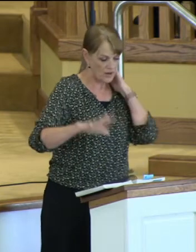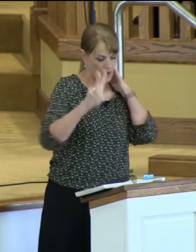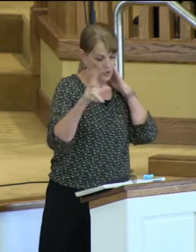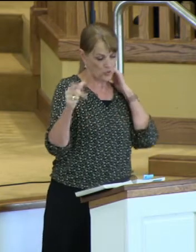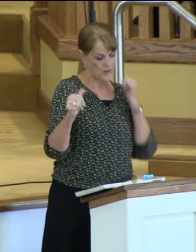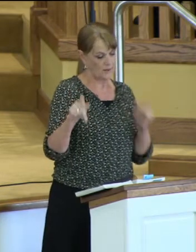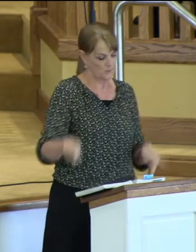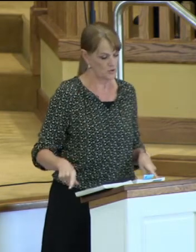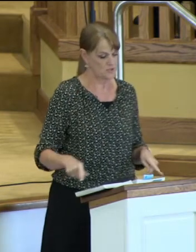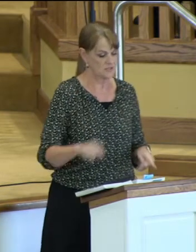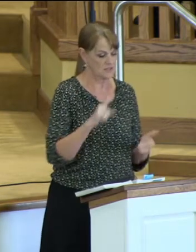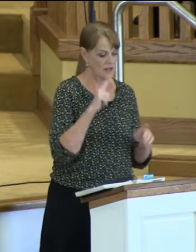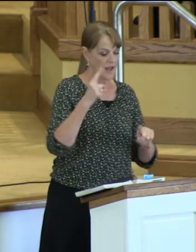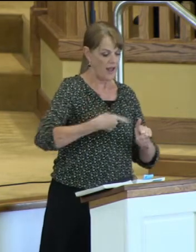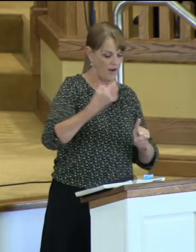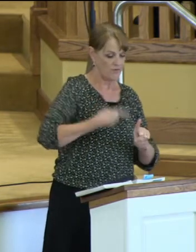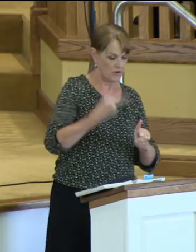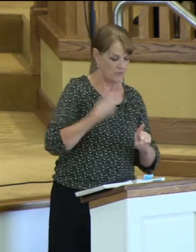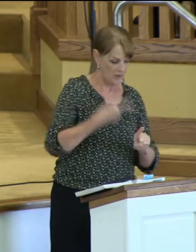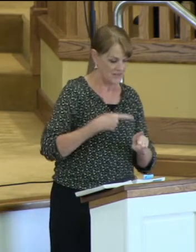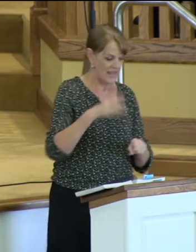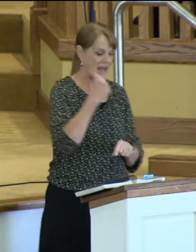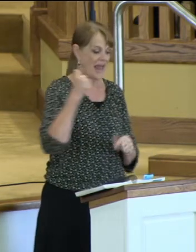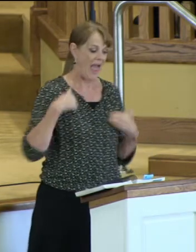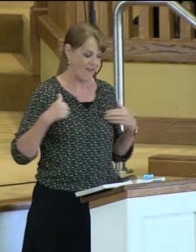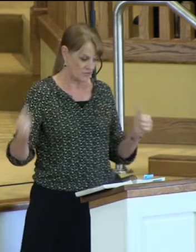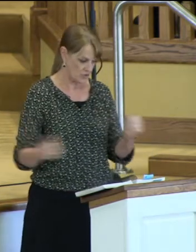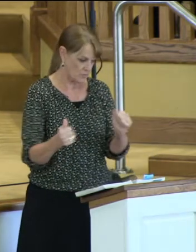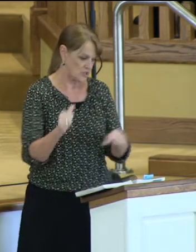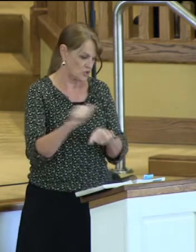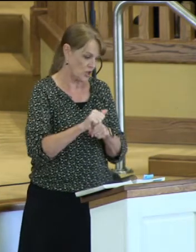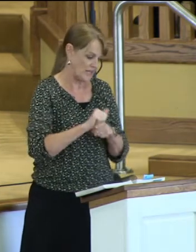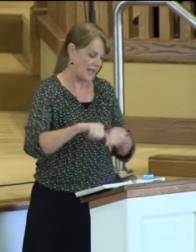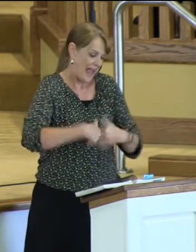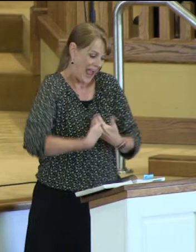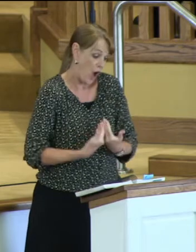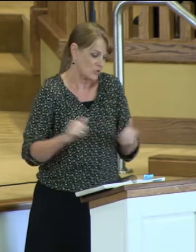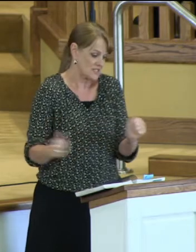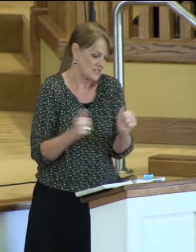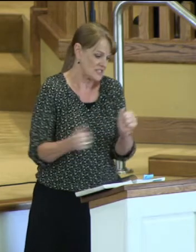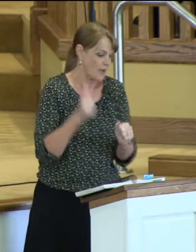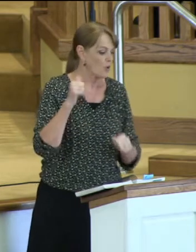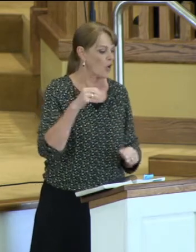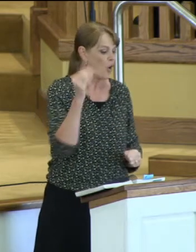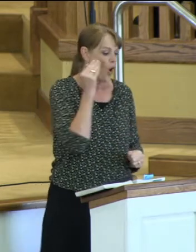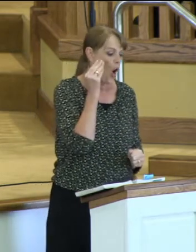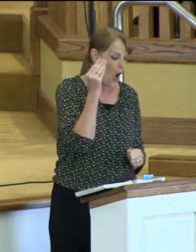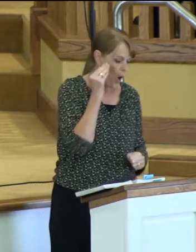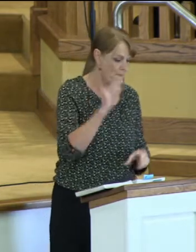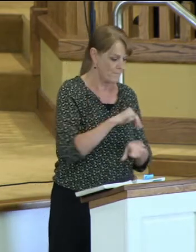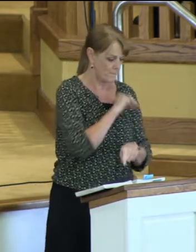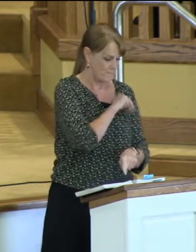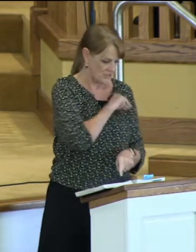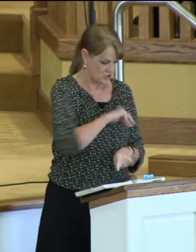have courses in discipleship training and how to disciple. Their home missionary, Carmen Navarro,